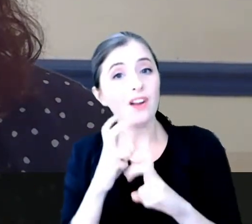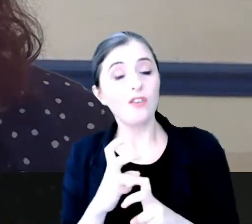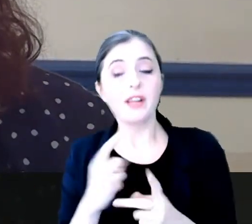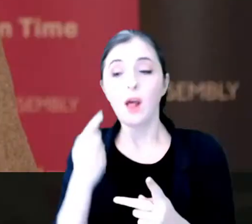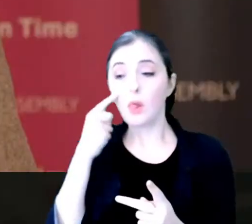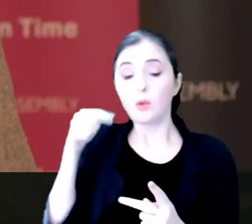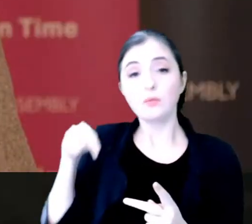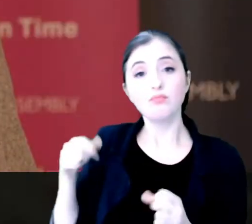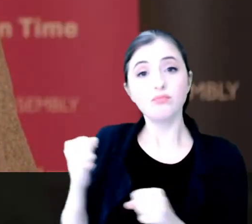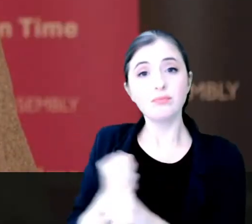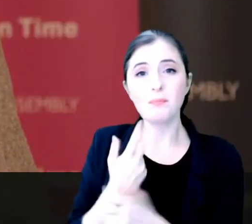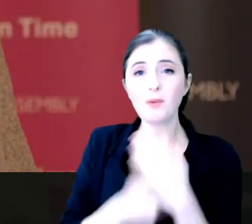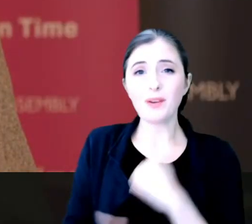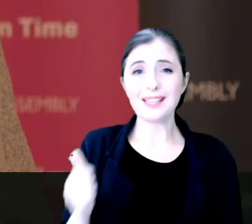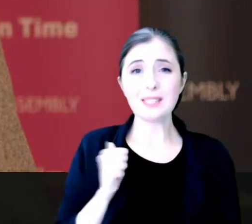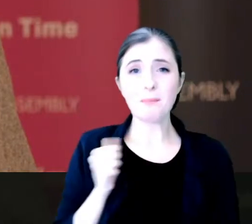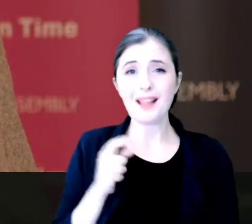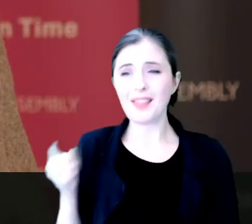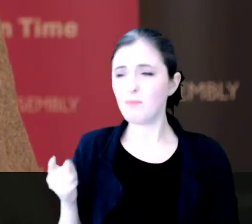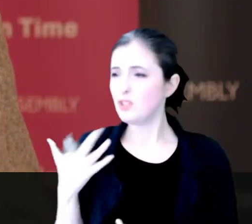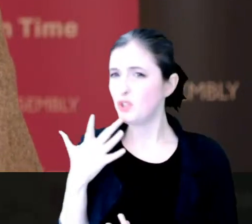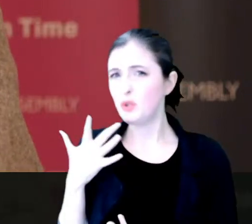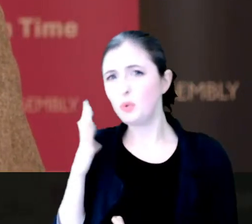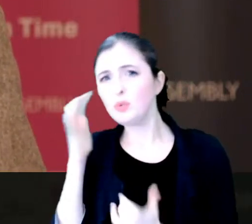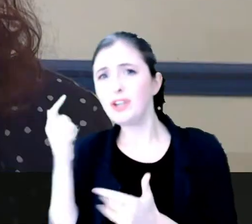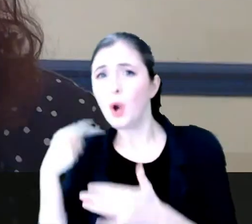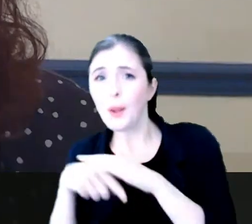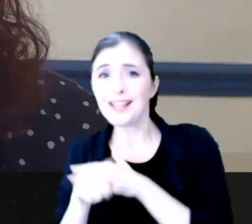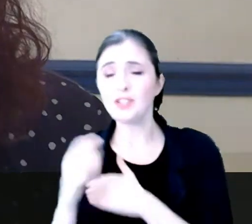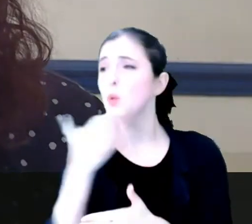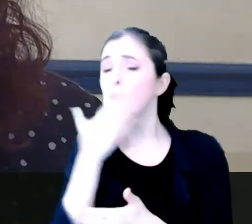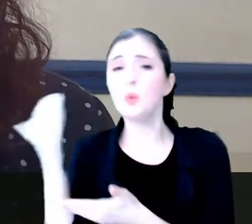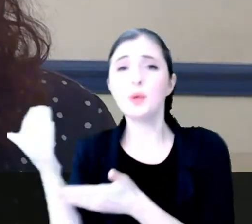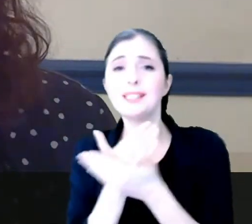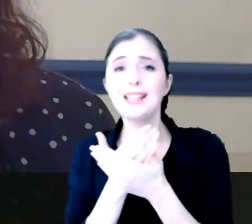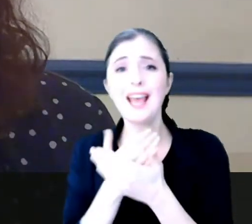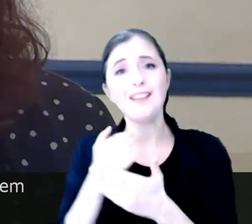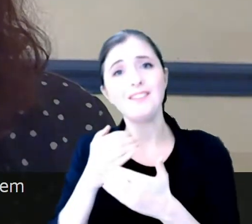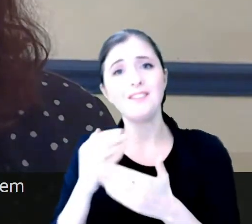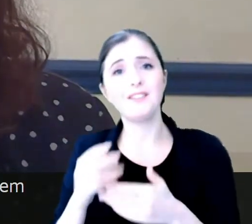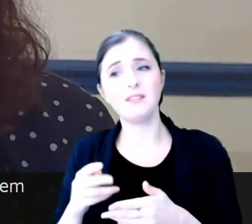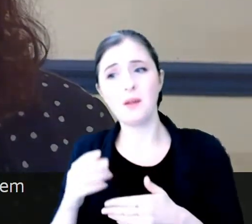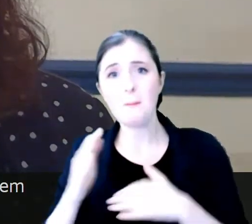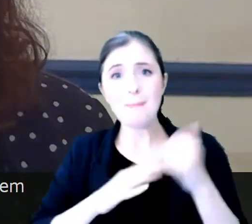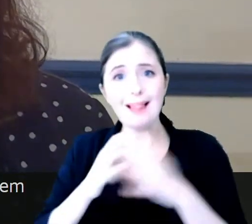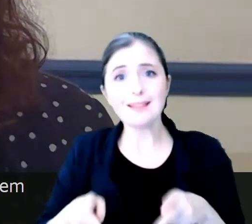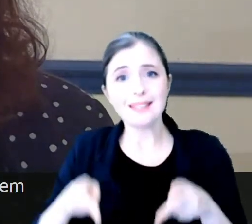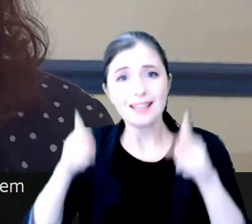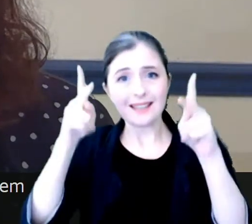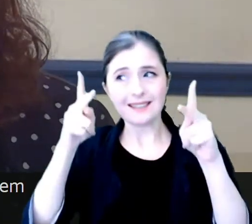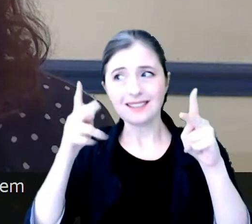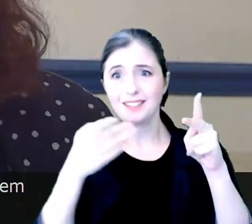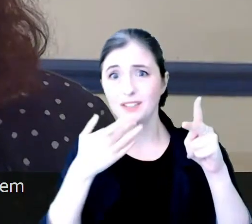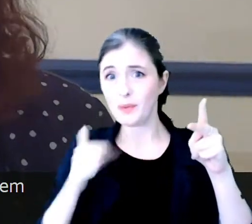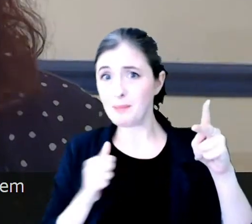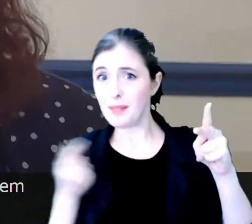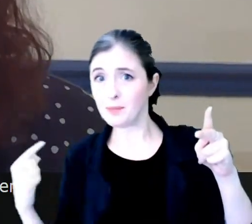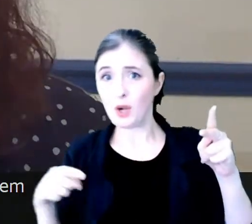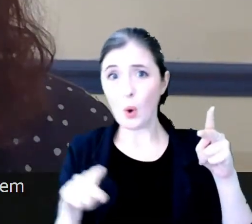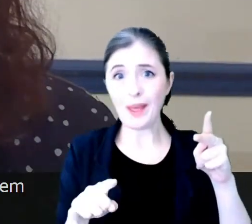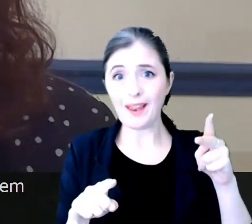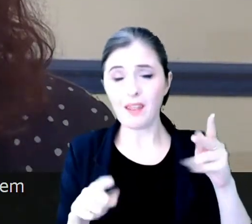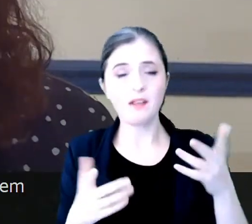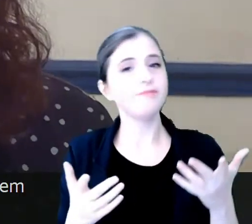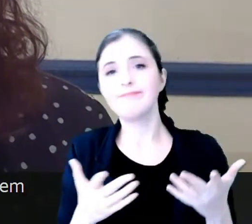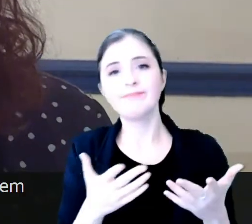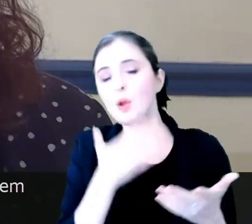expecting them to buildings that are unsafe and that we've made more unsafe, that's not going to help them fight fires properly. We have to